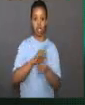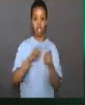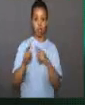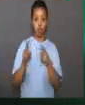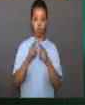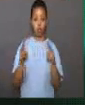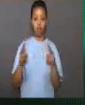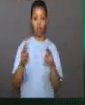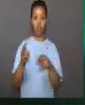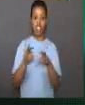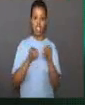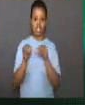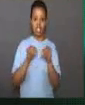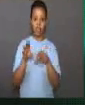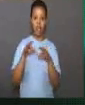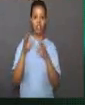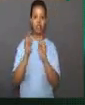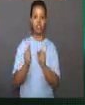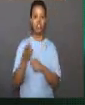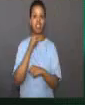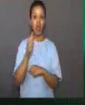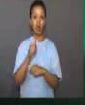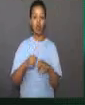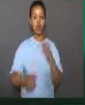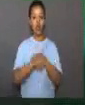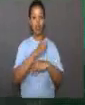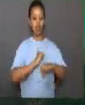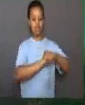very inflexible and resistant to damage.